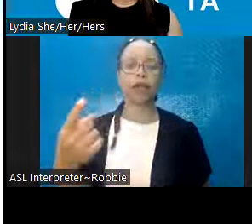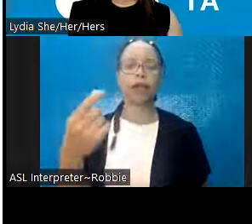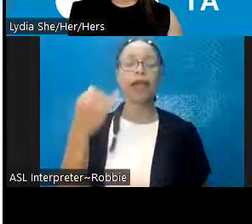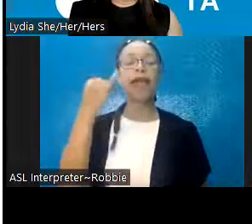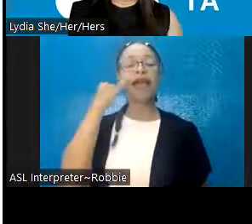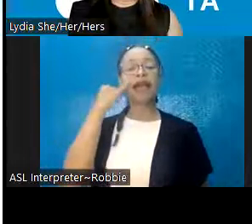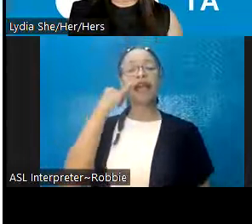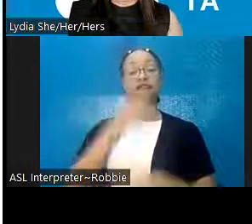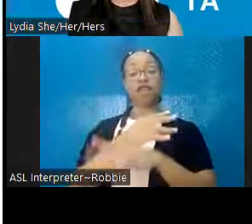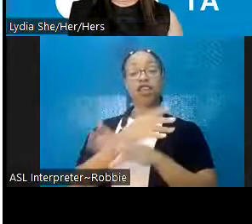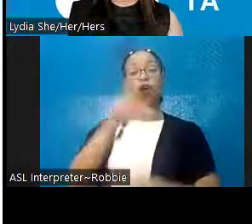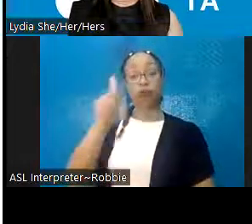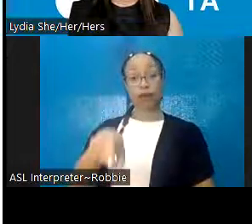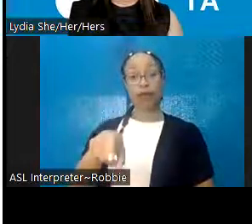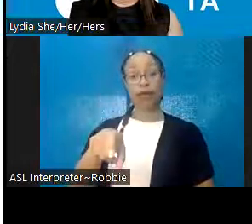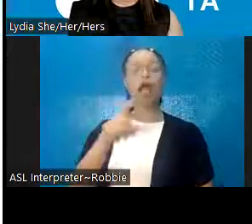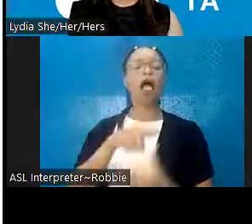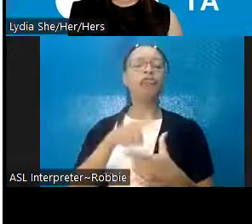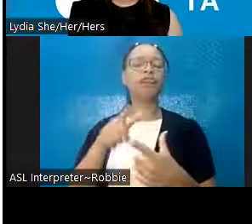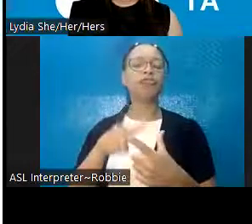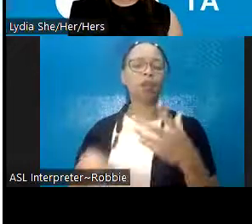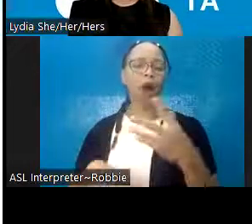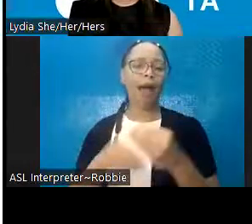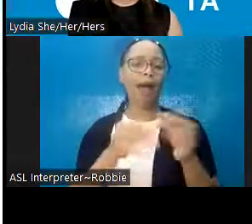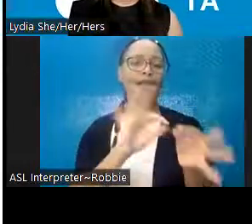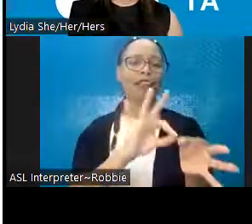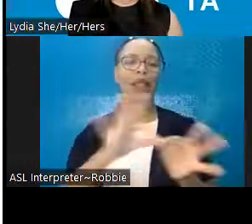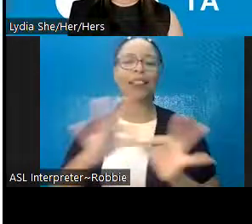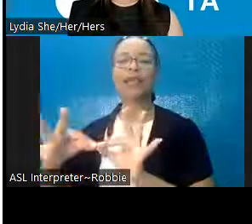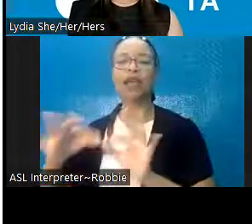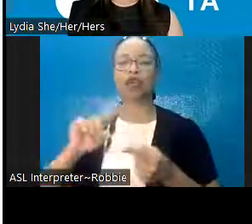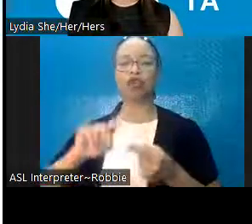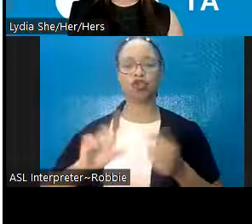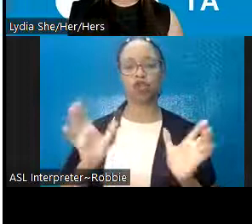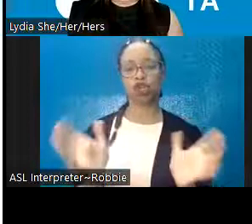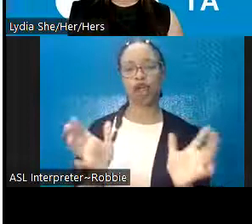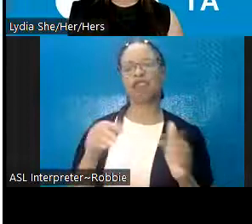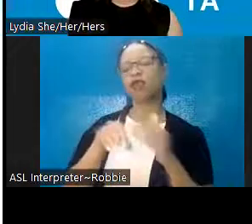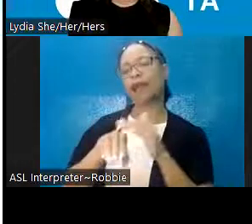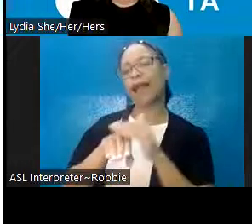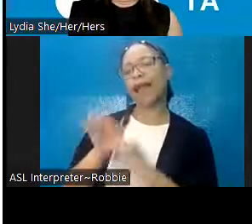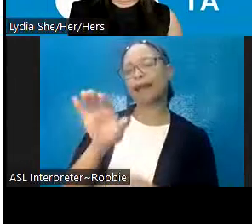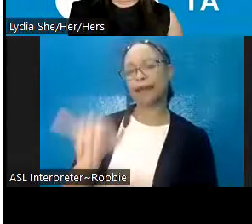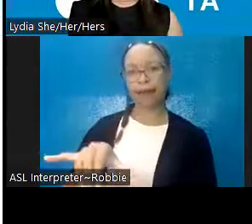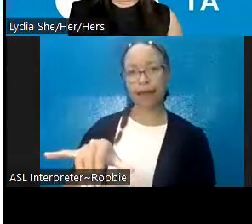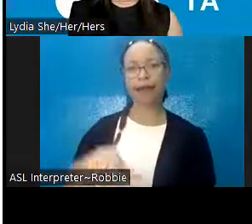for the breakout rooms, we will drop the link in the chat so that you may be able to access that.